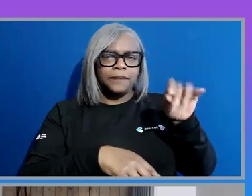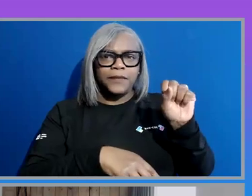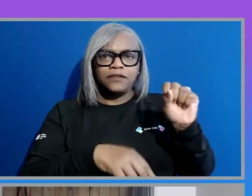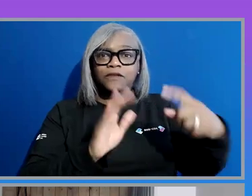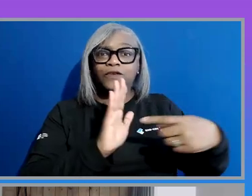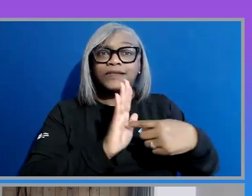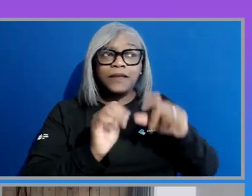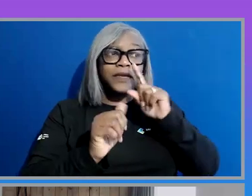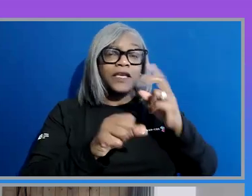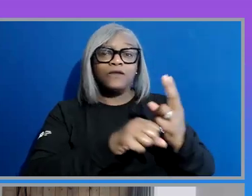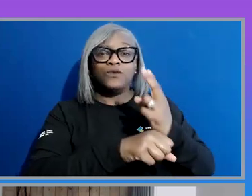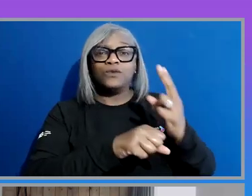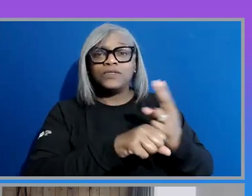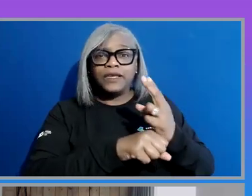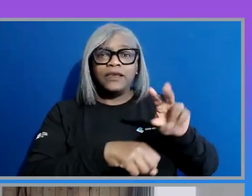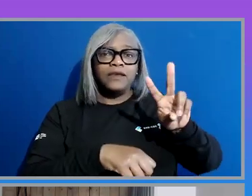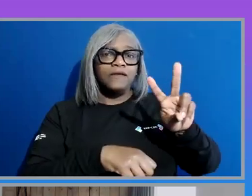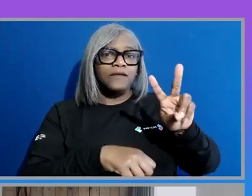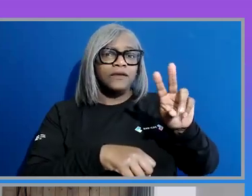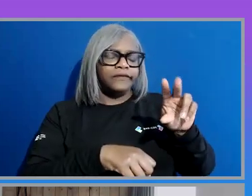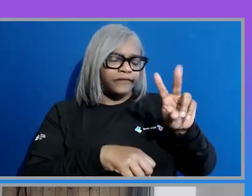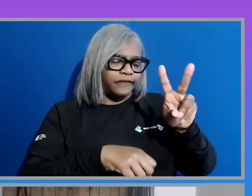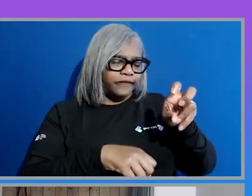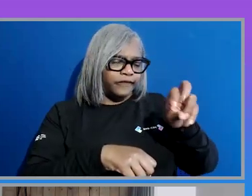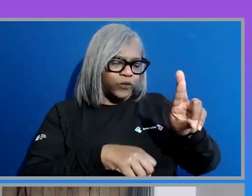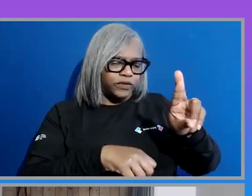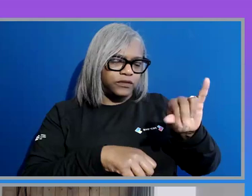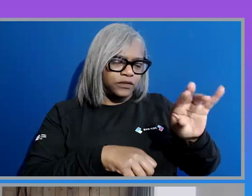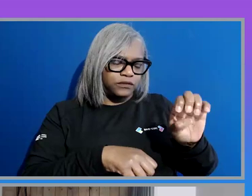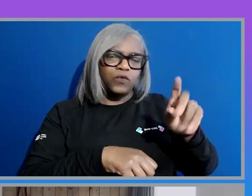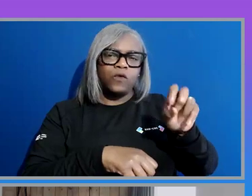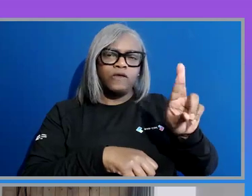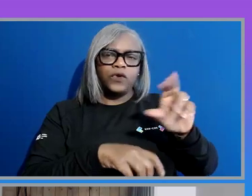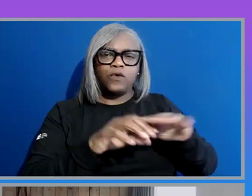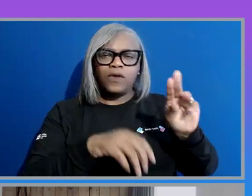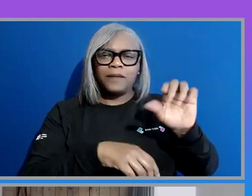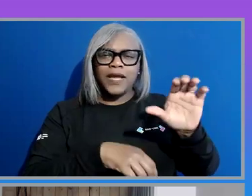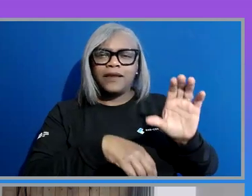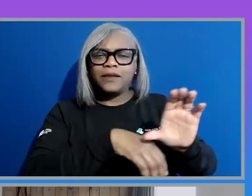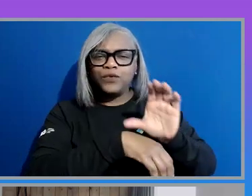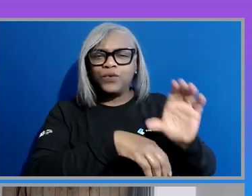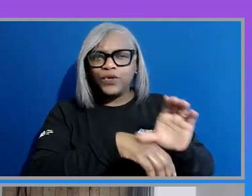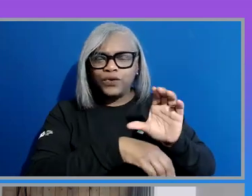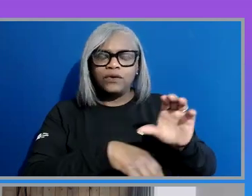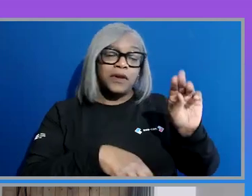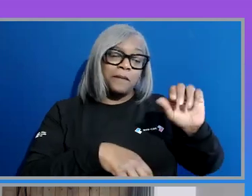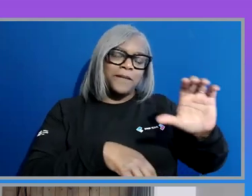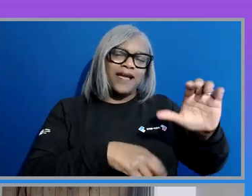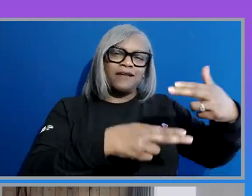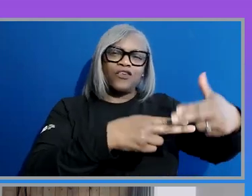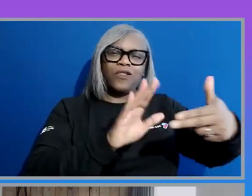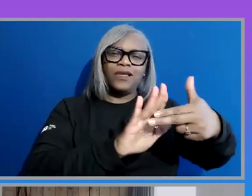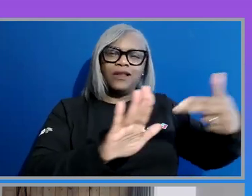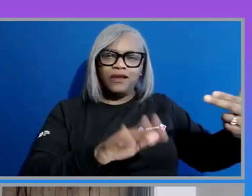Mac. It's called different things on different screen readers, but for Mac, it's a rotor, so that's what I'll call it today.